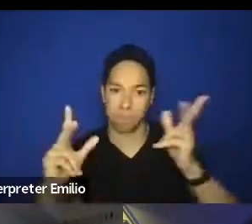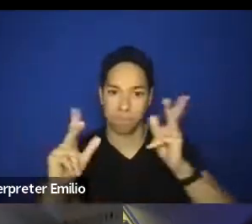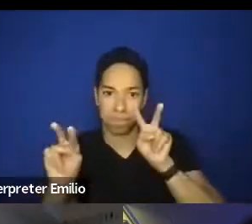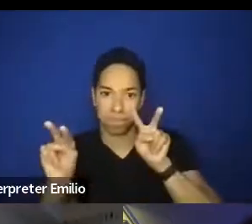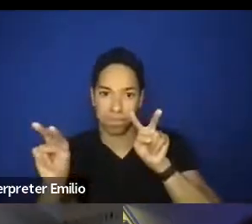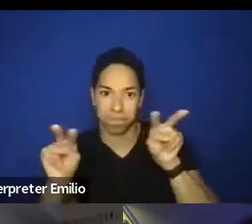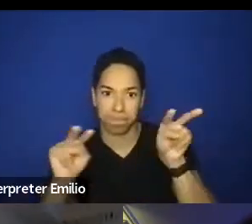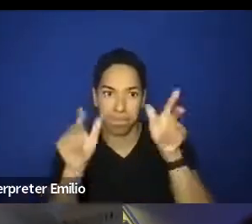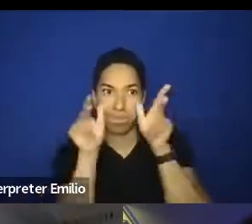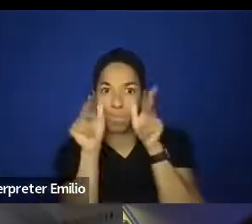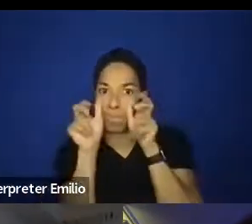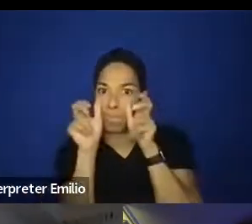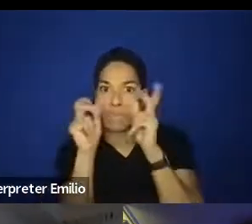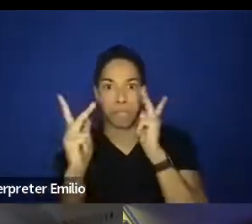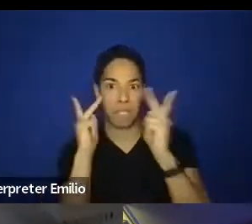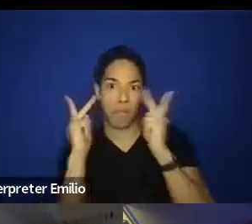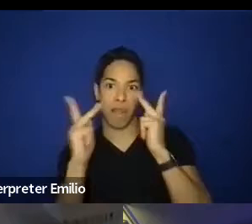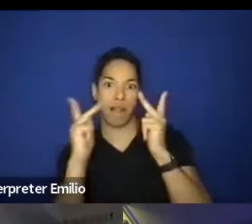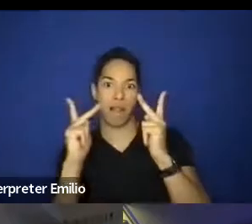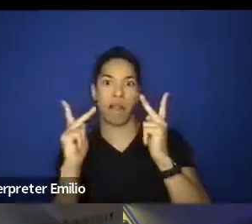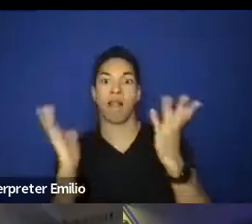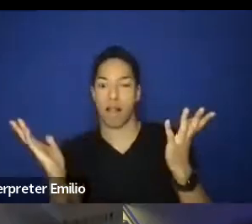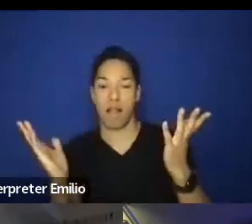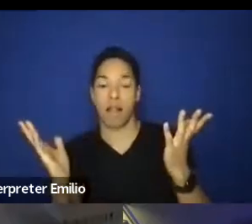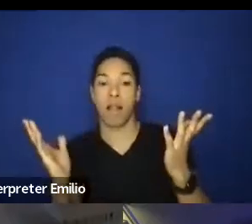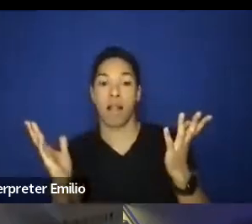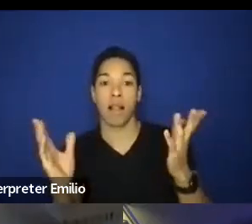stage. This is important.